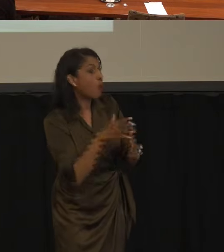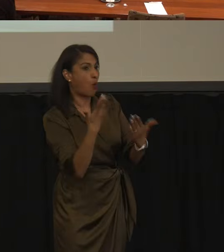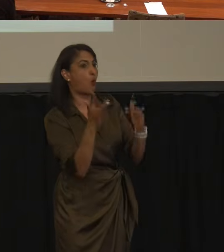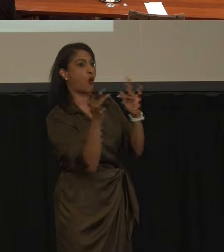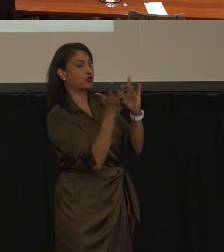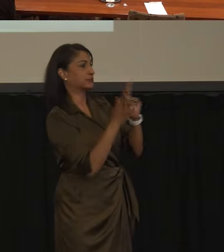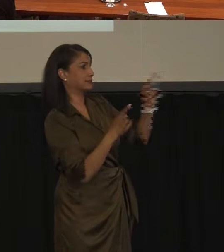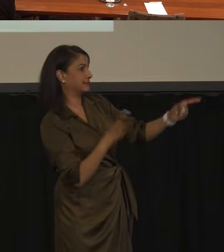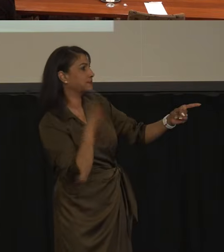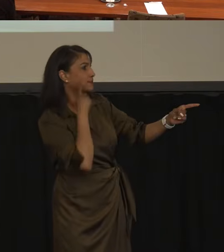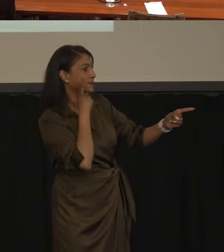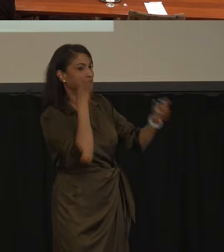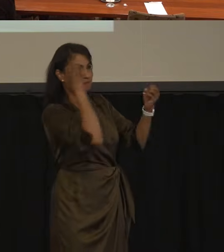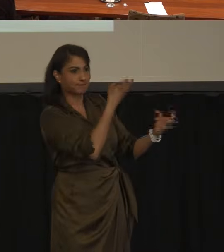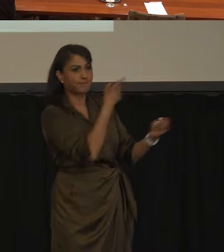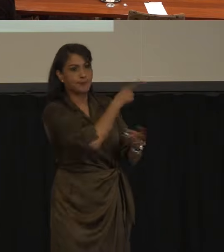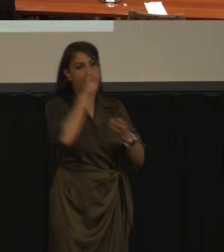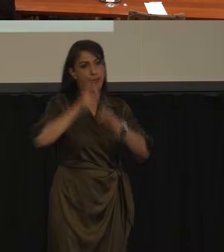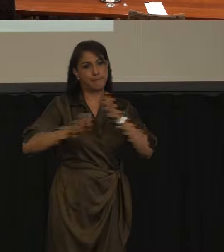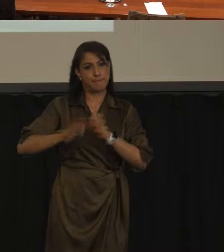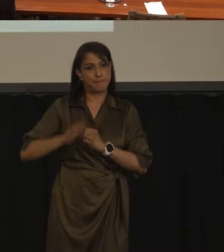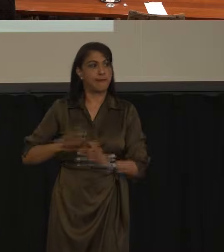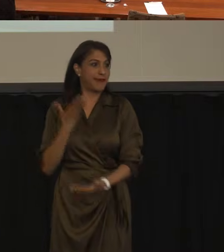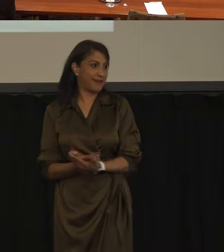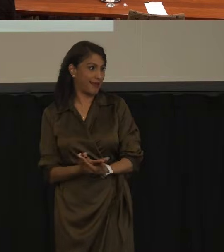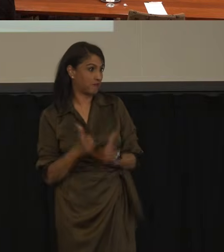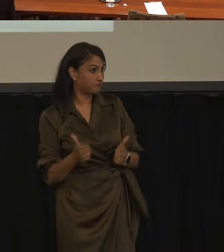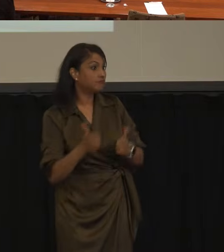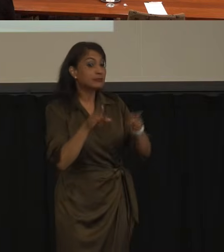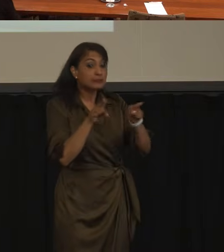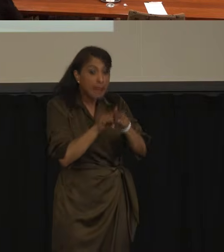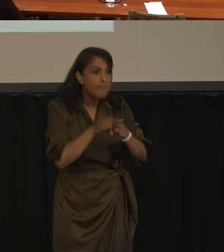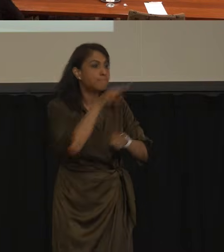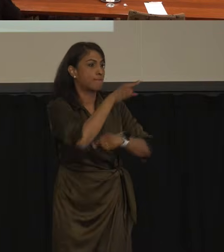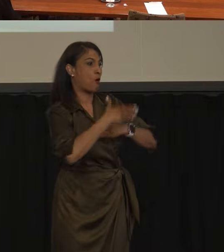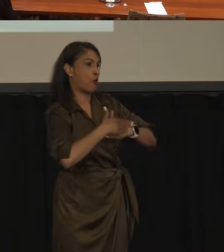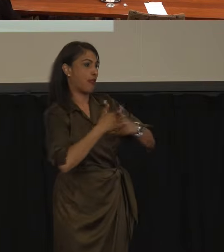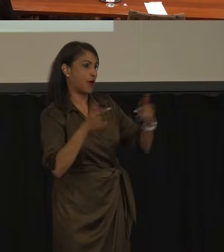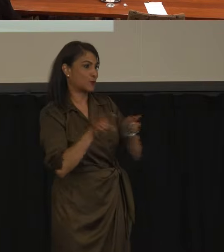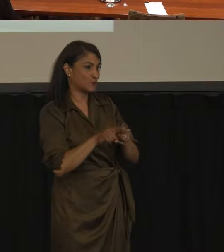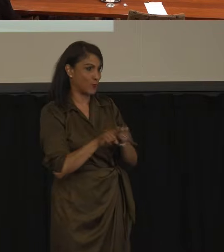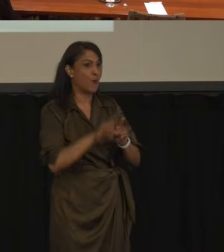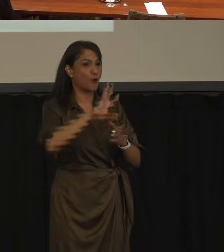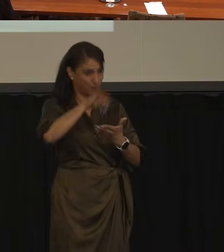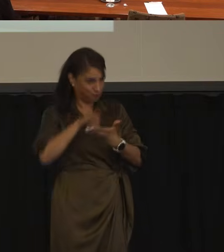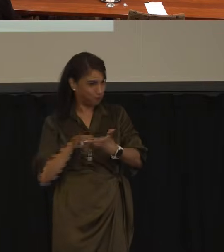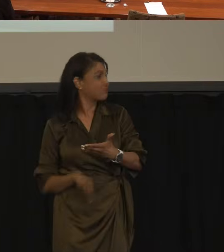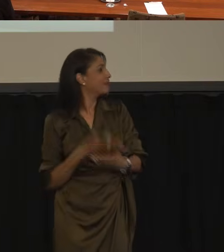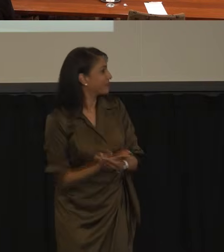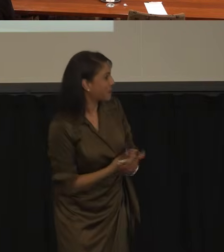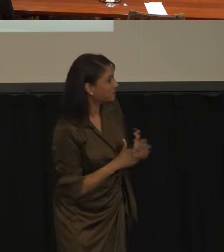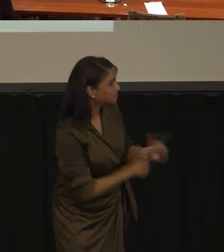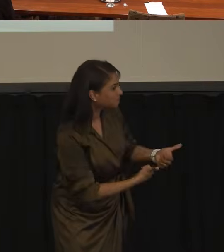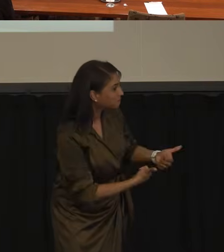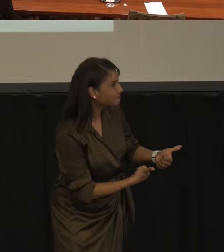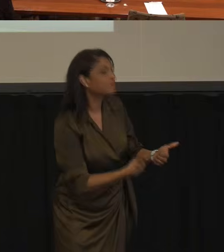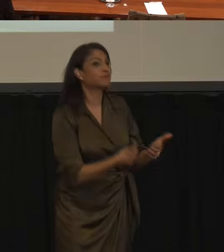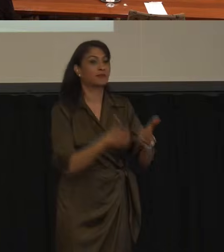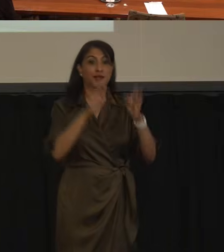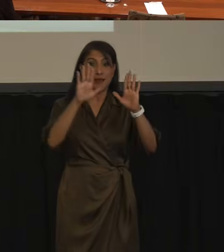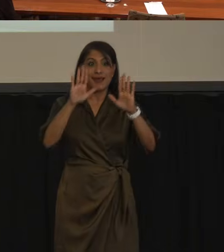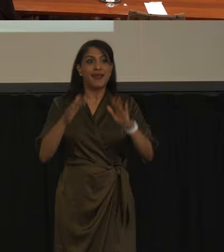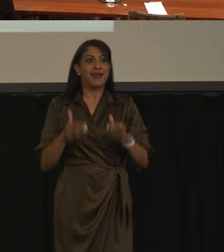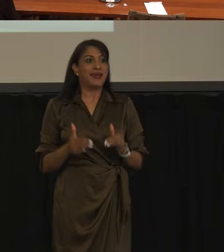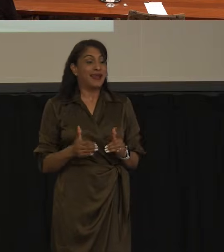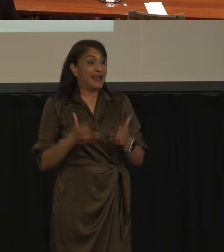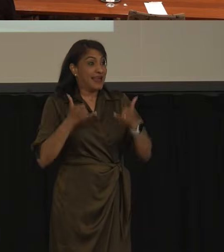that noted if you haven't had a chance yet to share your input, and then we can also share feedback at a later stage. So for the online viewers and also